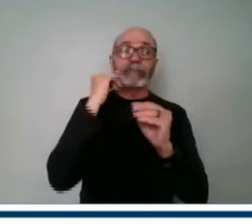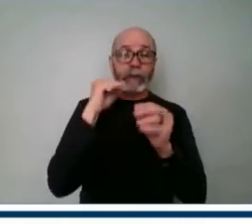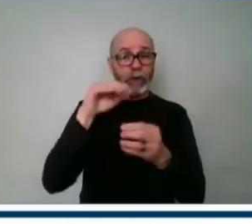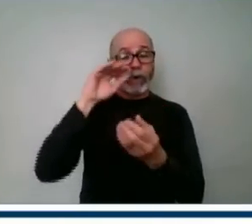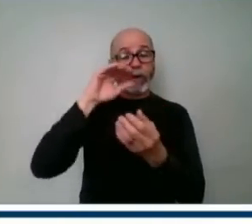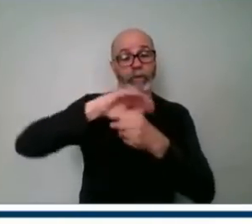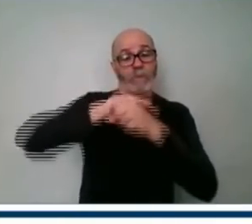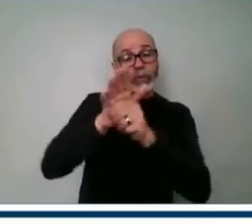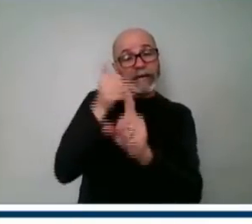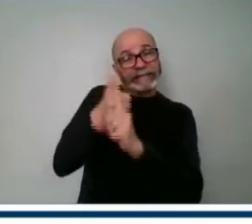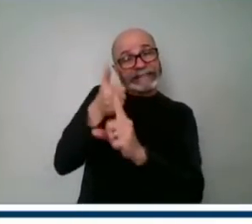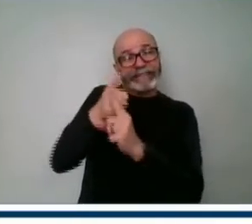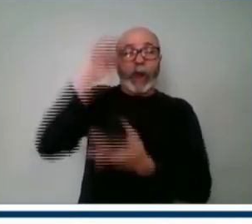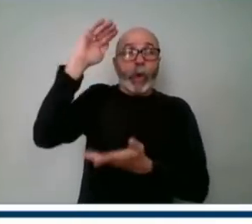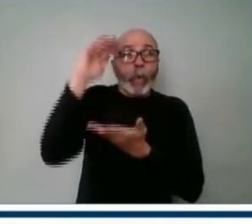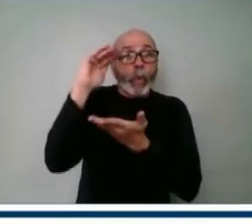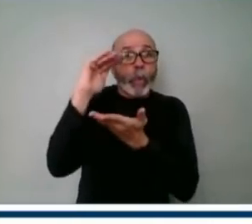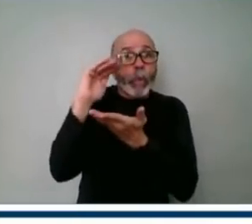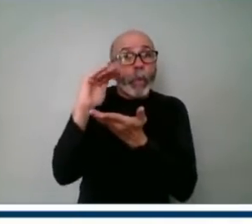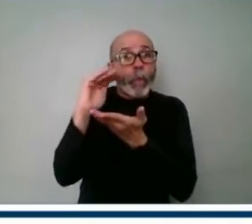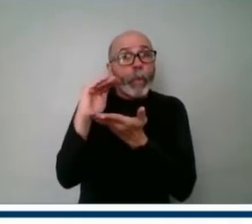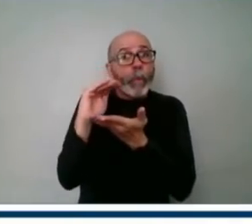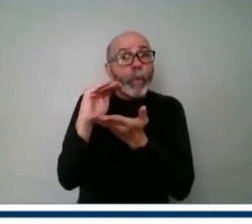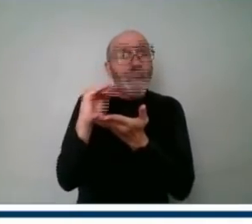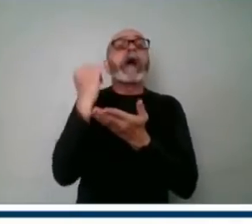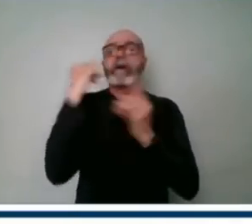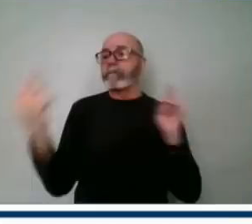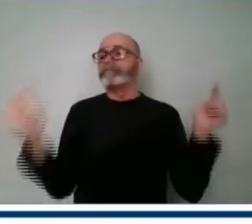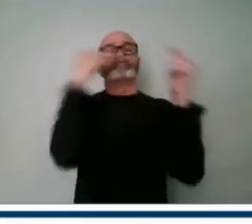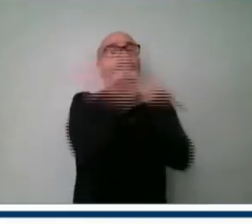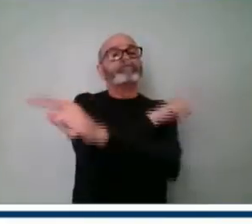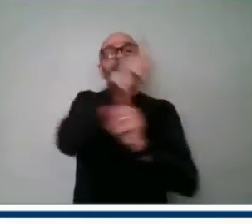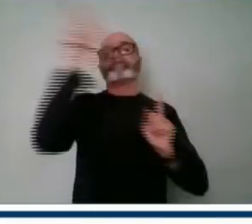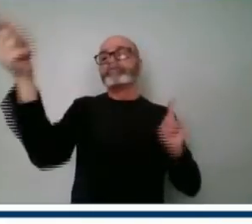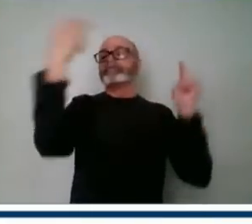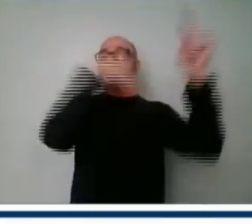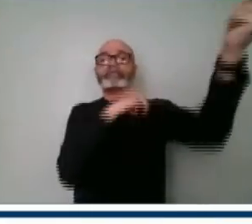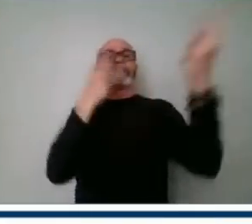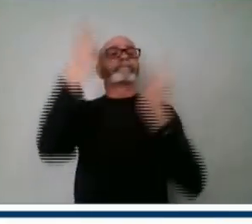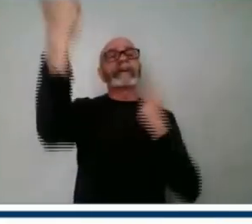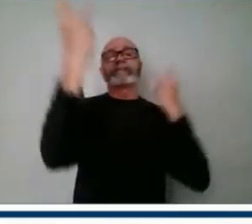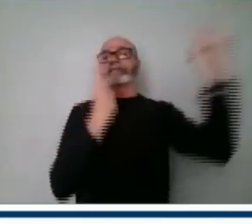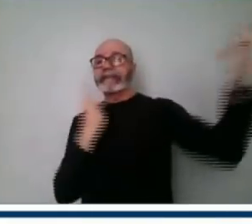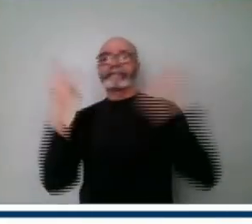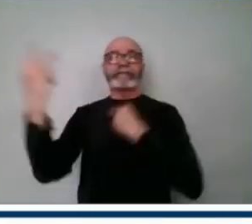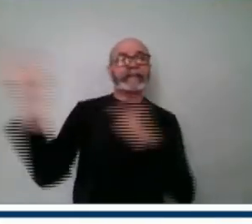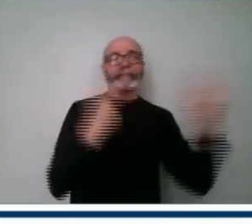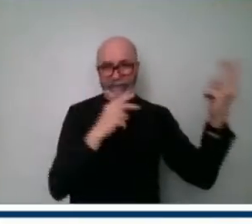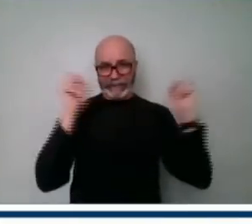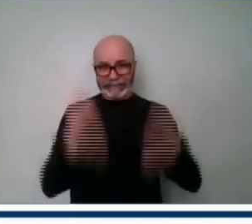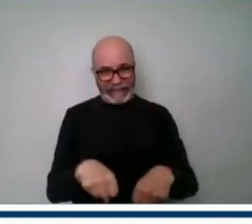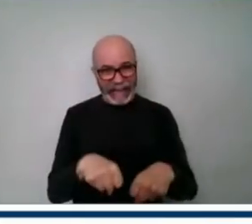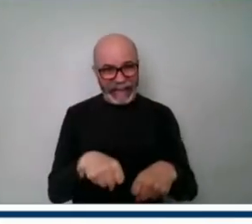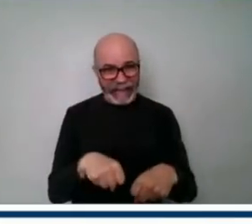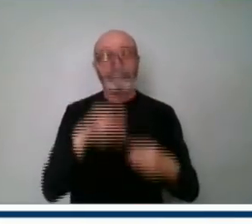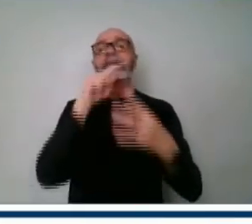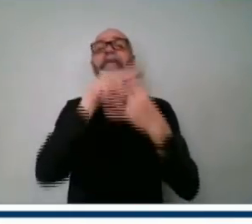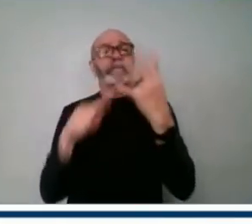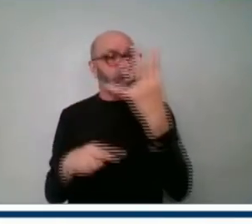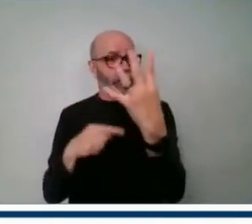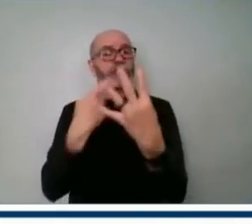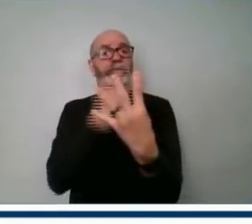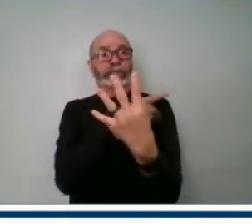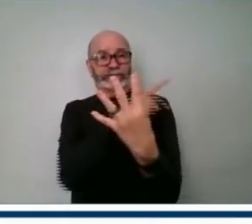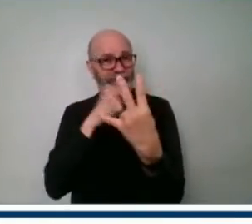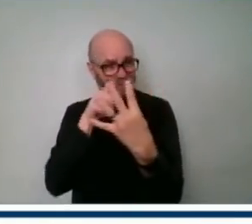across the borders of Nova Scotia, PEI, and Newfoundland and Labrador without having to self-isolate. This is